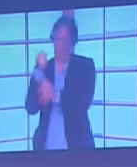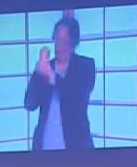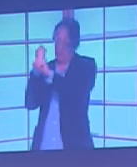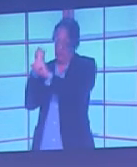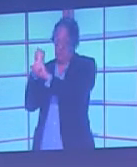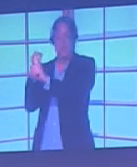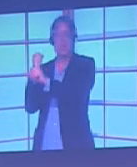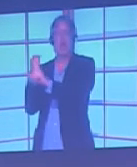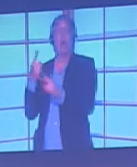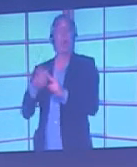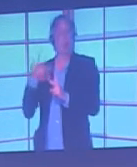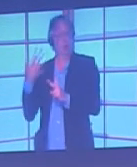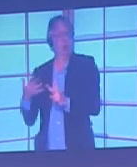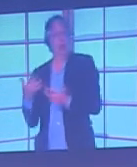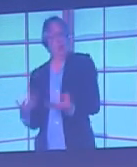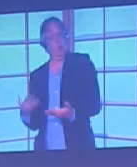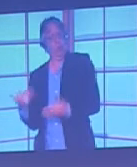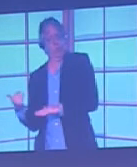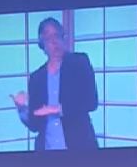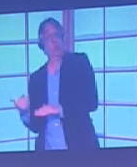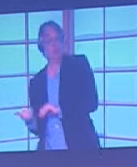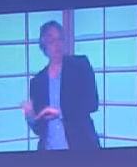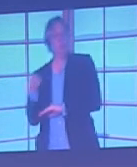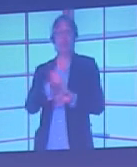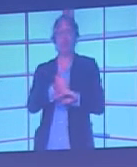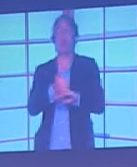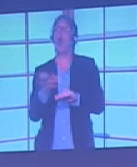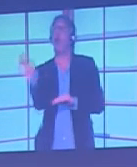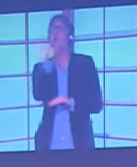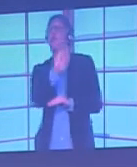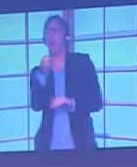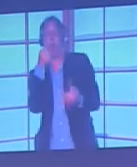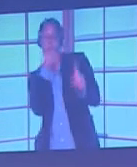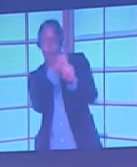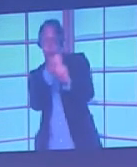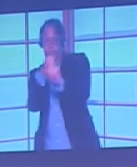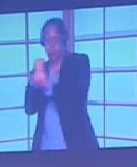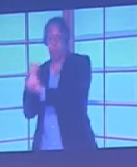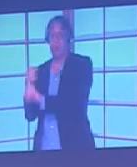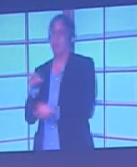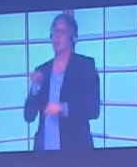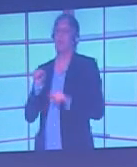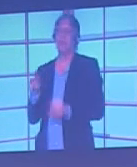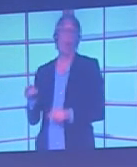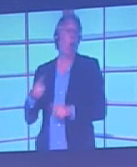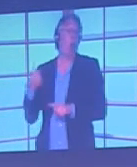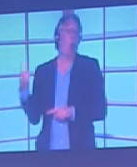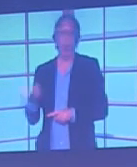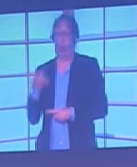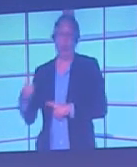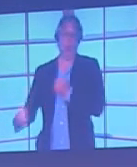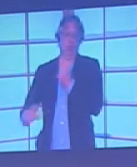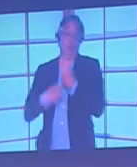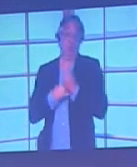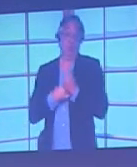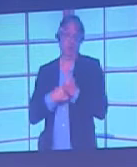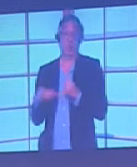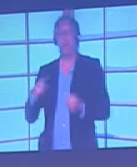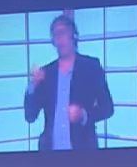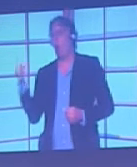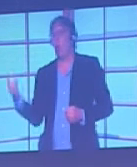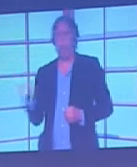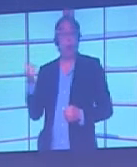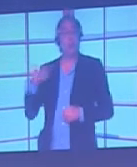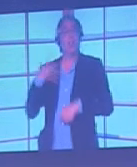globally in Europe, and as we extend our wings even further afield. He's always at my side, he's always an ear, he always